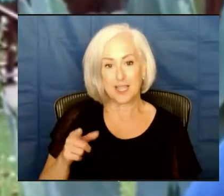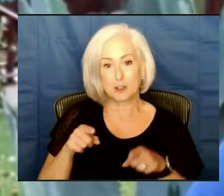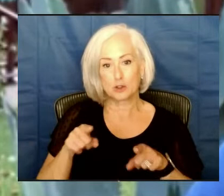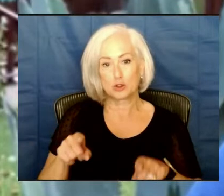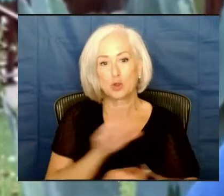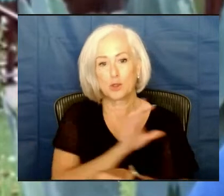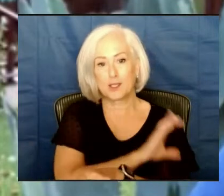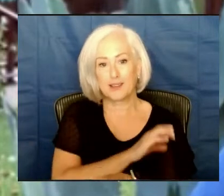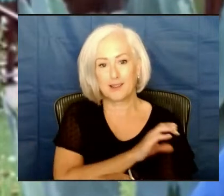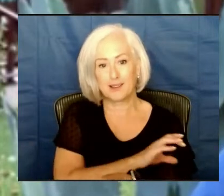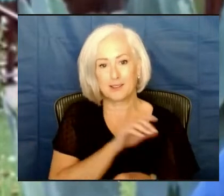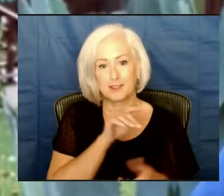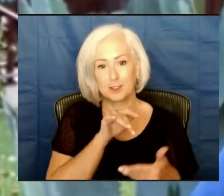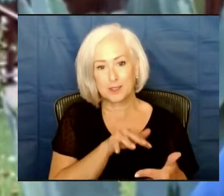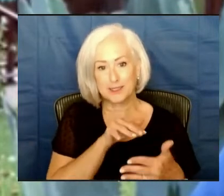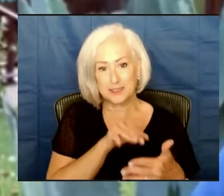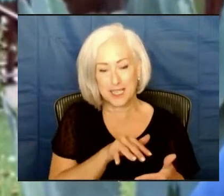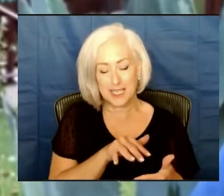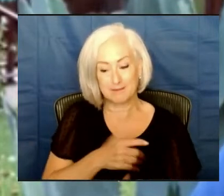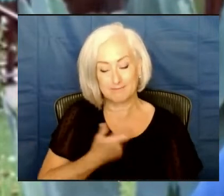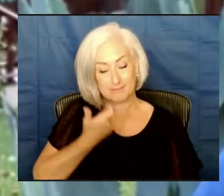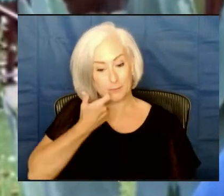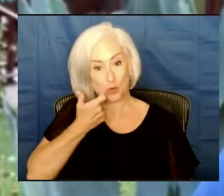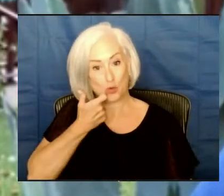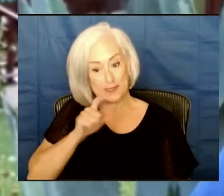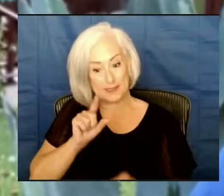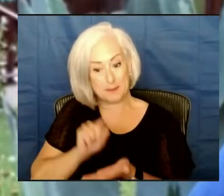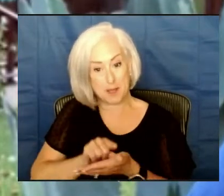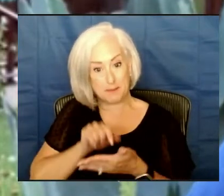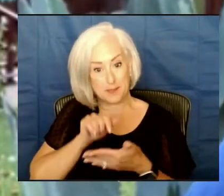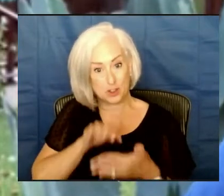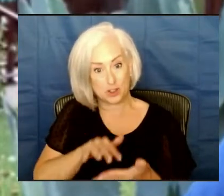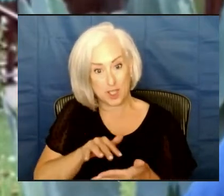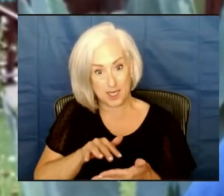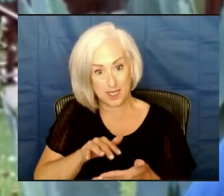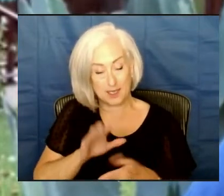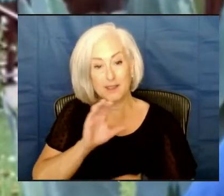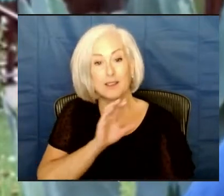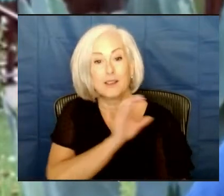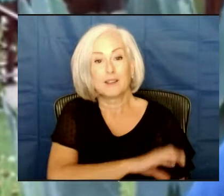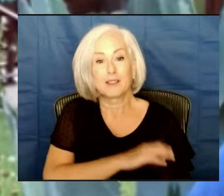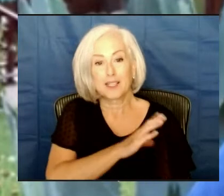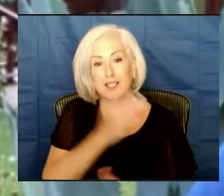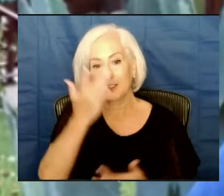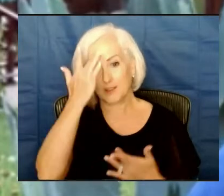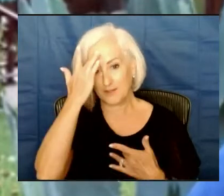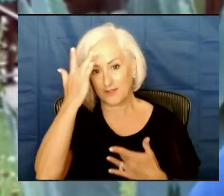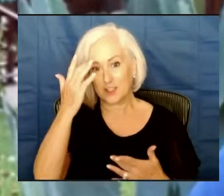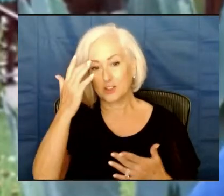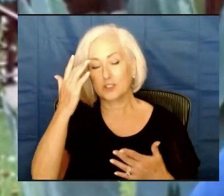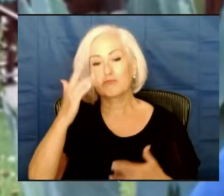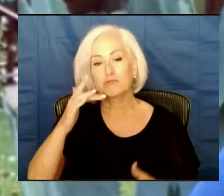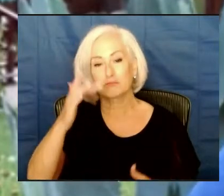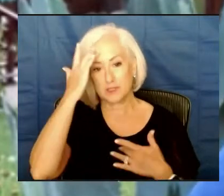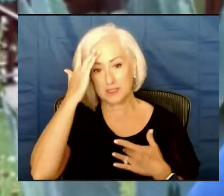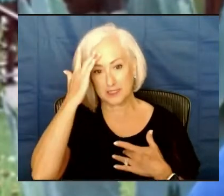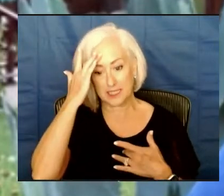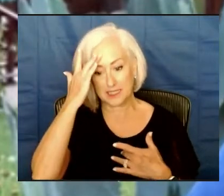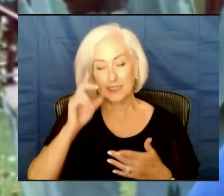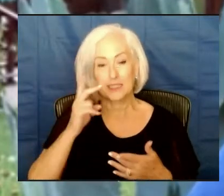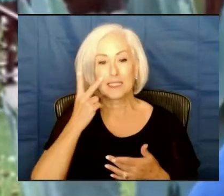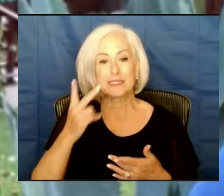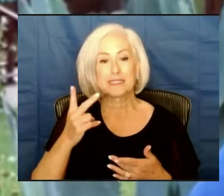recently published study, it looks like, in clinical infectious diseases, looking at even a lower percentage who experienced the